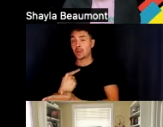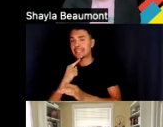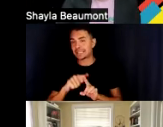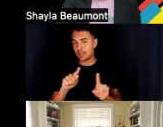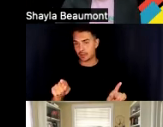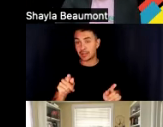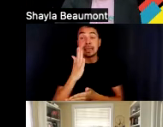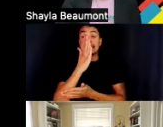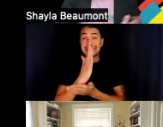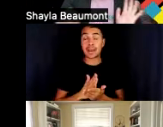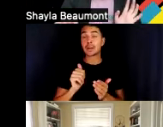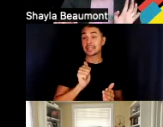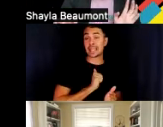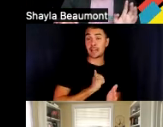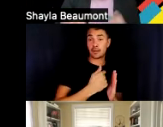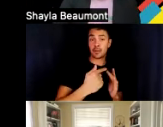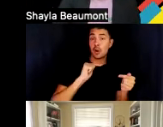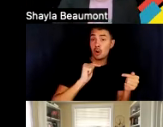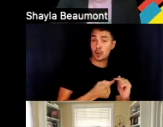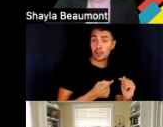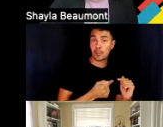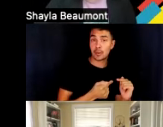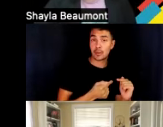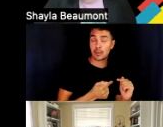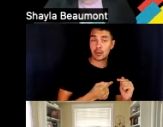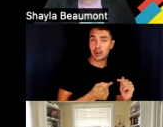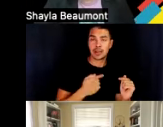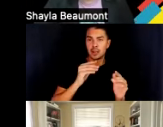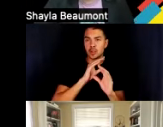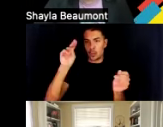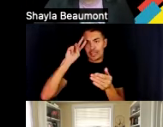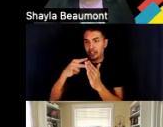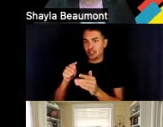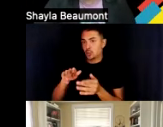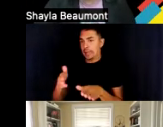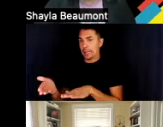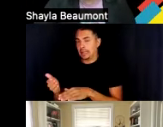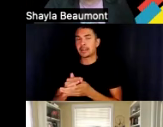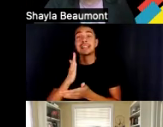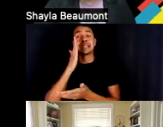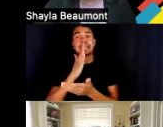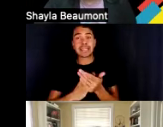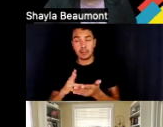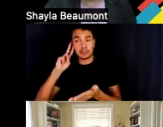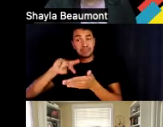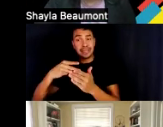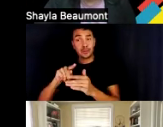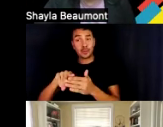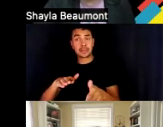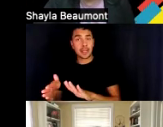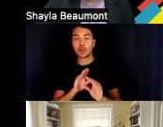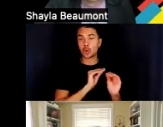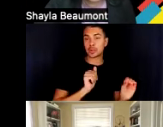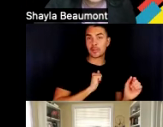intent to kill themselves, or vice versa. Reaching out for emergency help, 911. There is